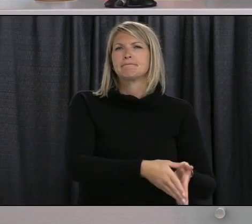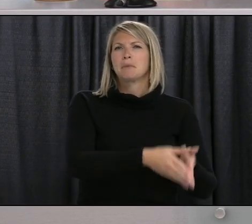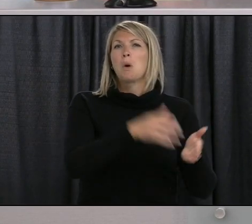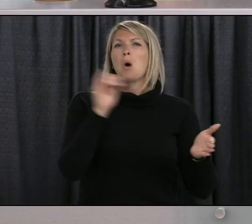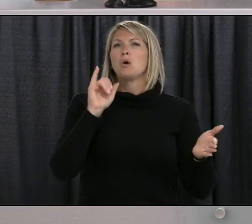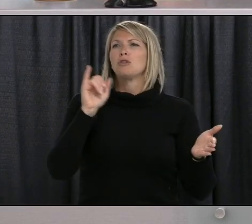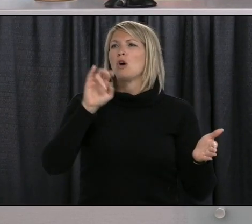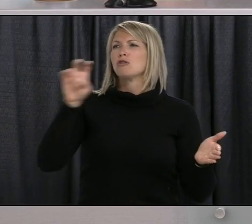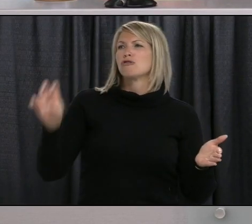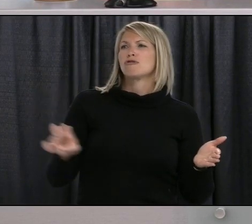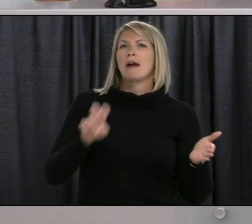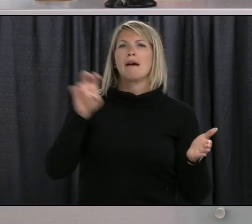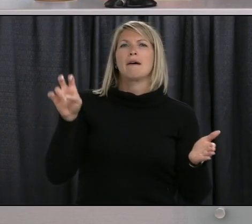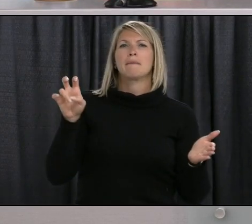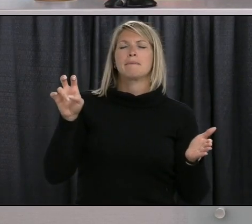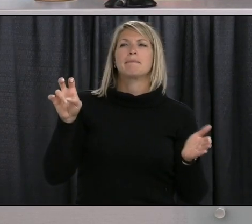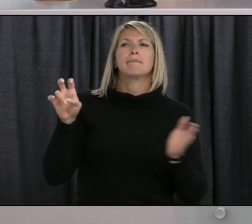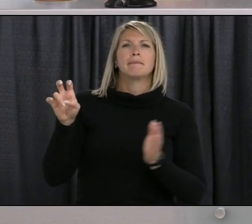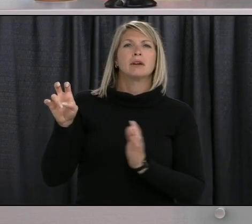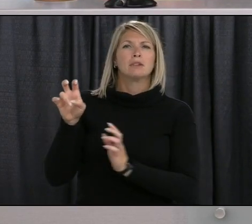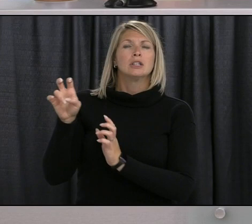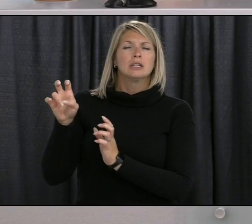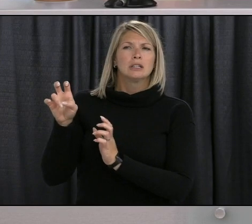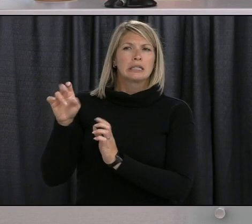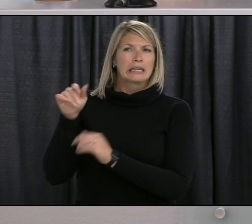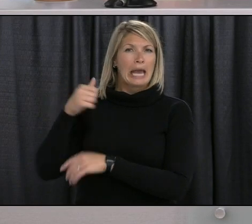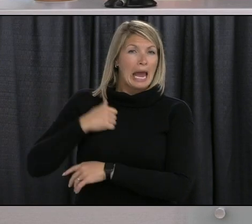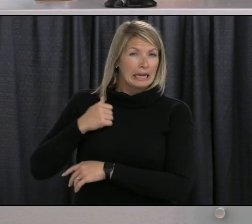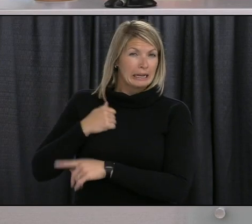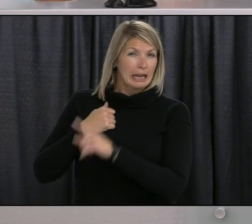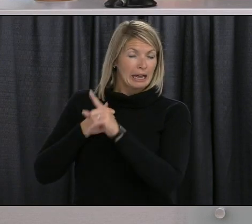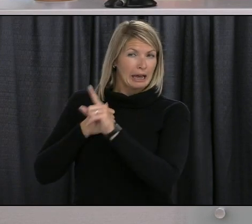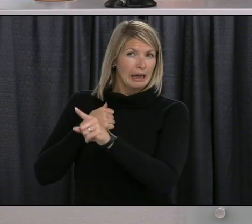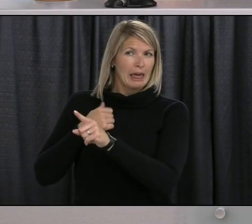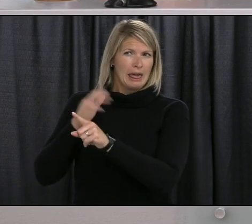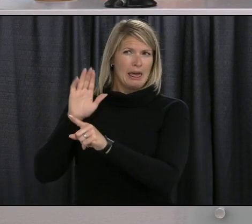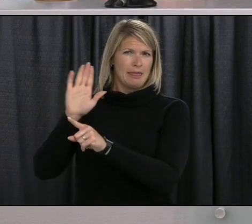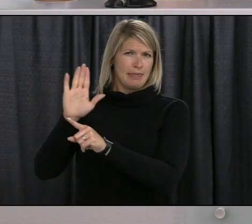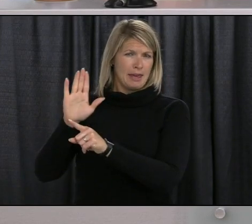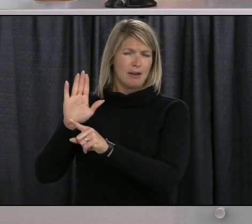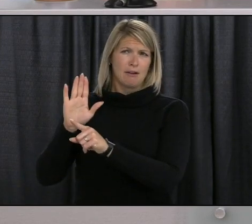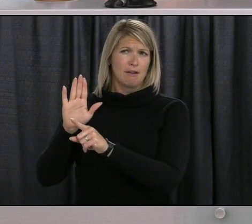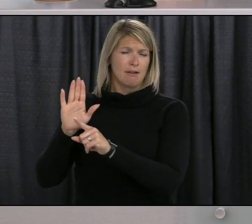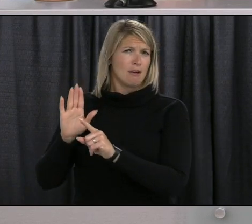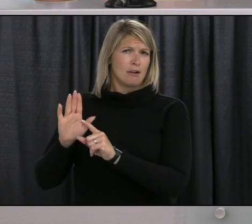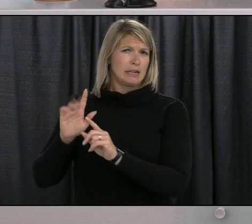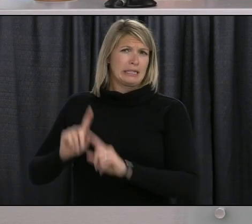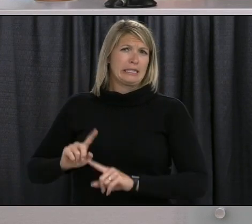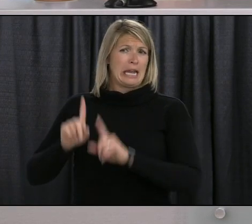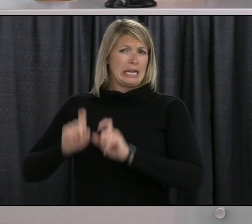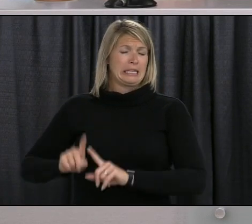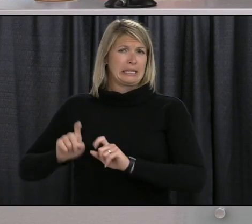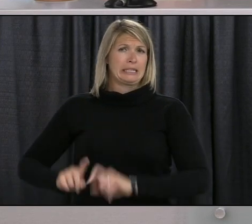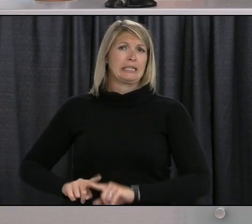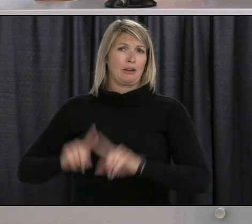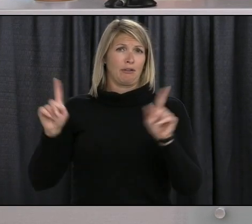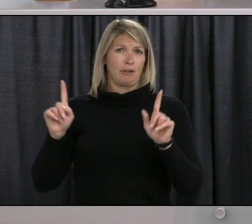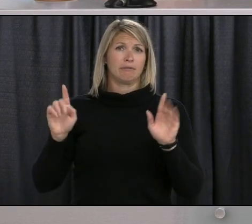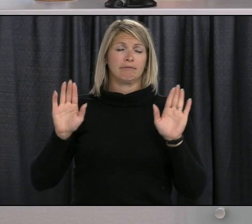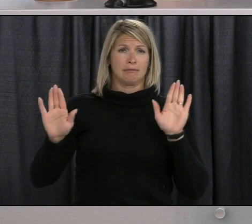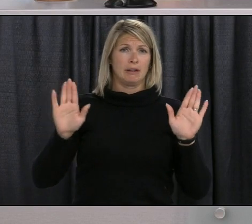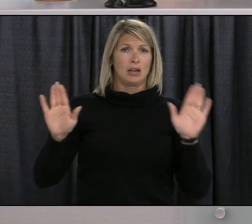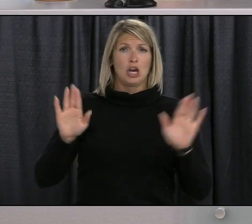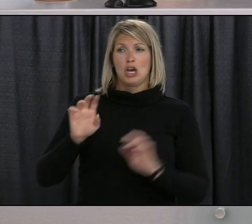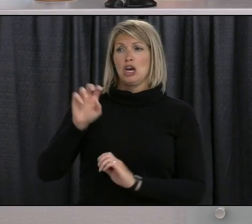by 811 that they can't get the shorter one-week isolation because of the federal rules. I talked to Transport Canada. They told me that those workers